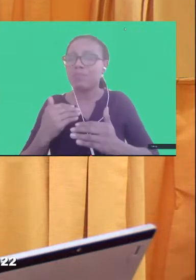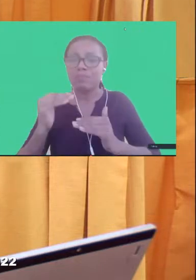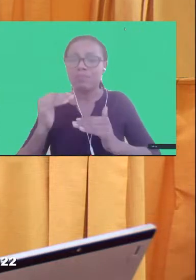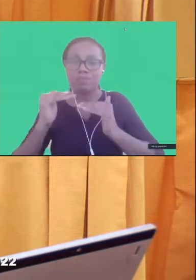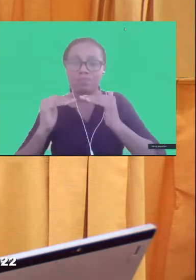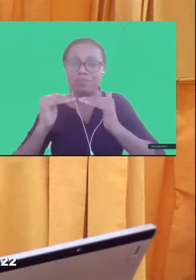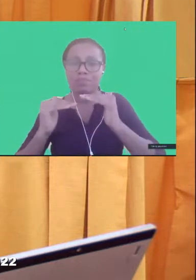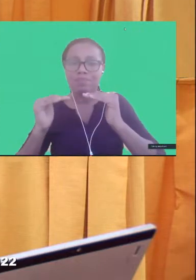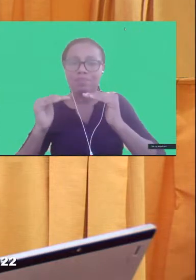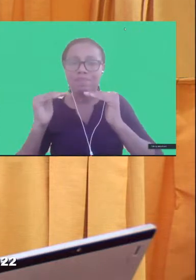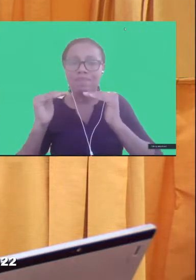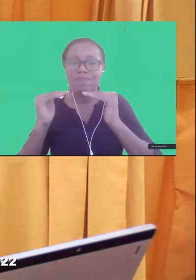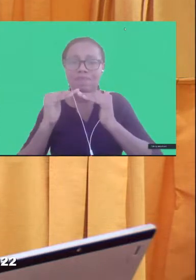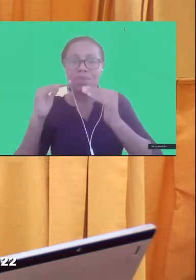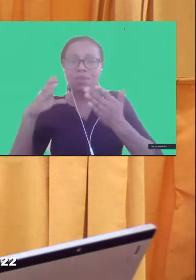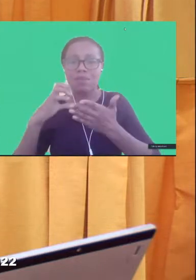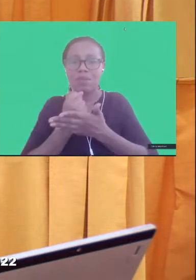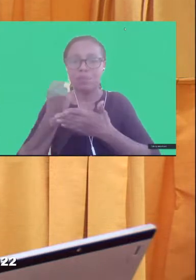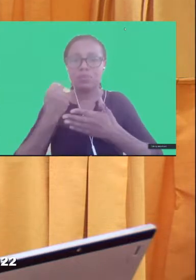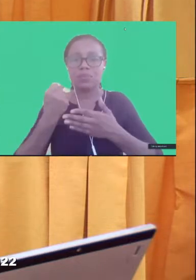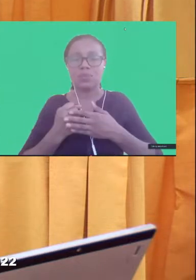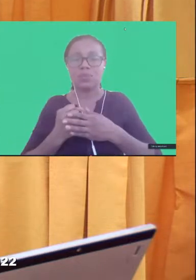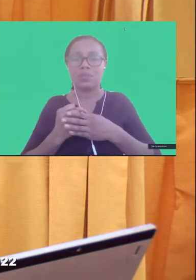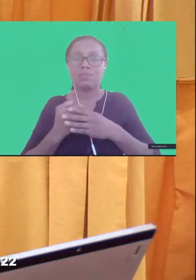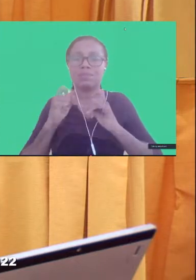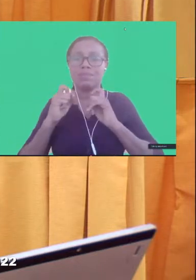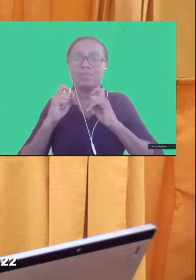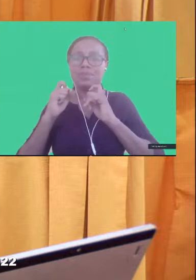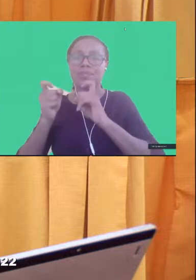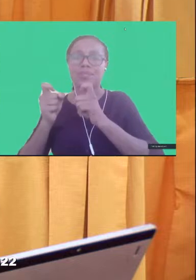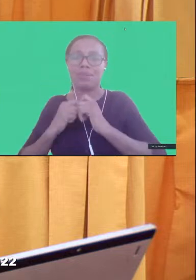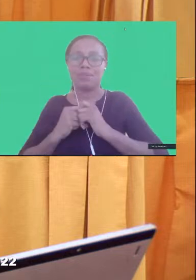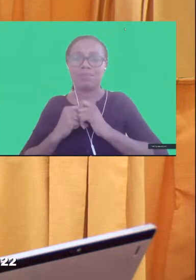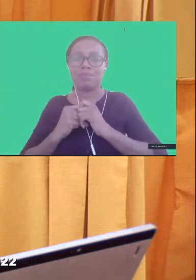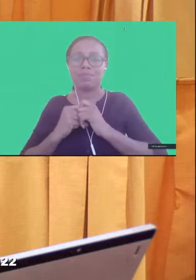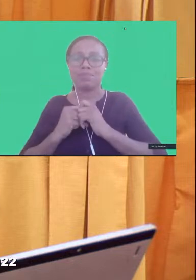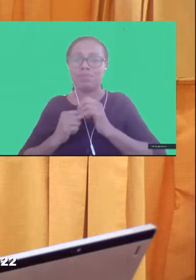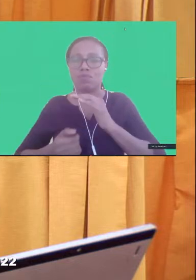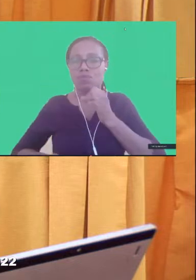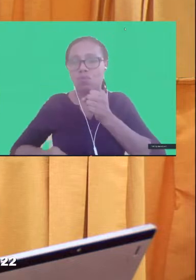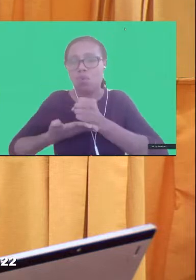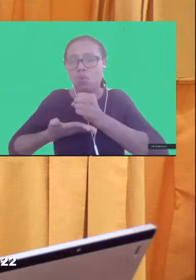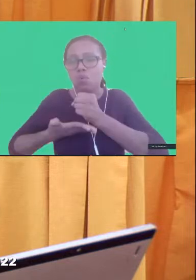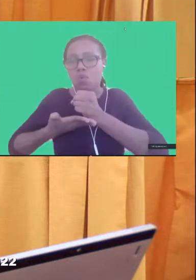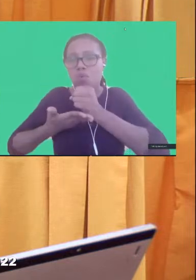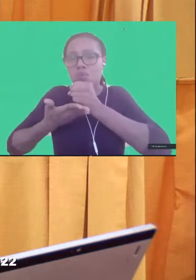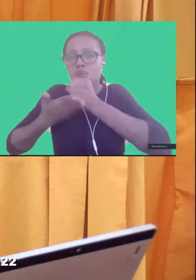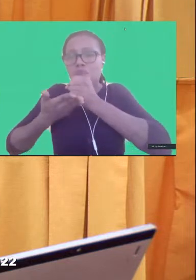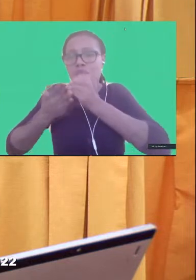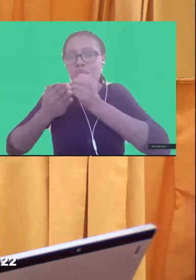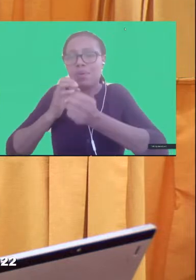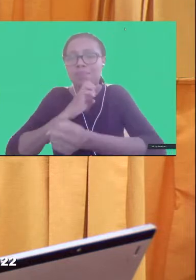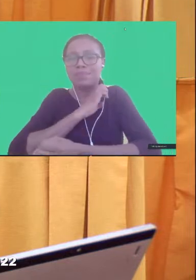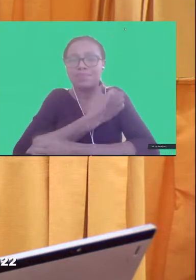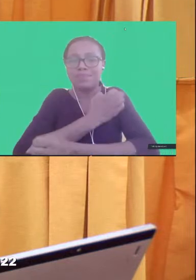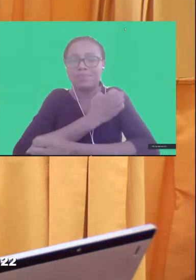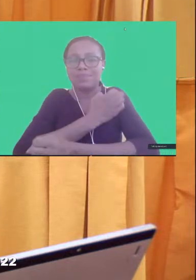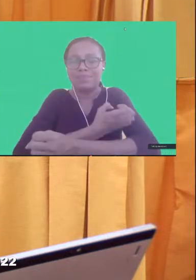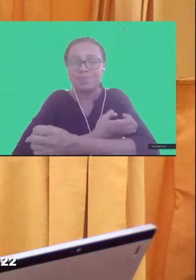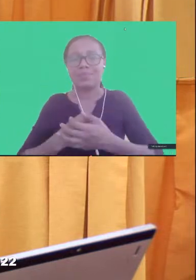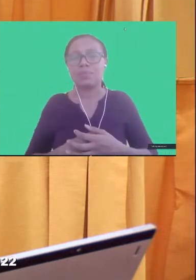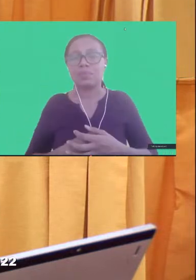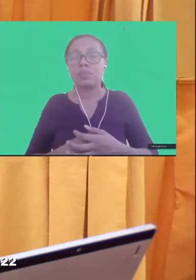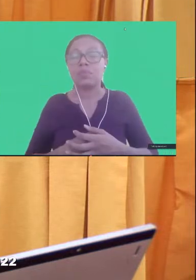this year into 2021, this work continues. Part of the 1.5